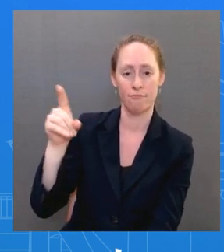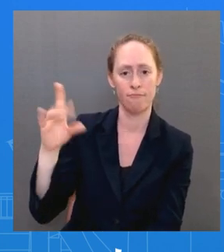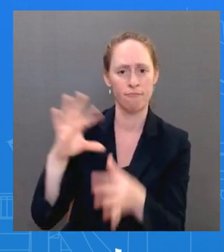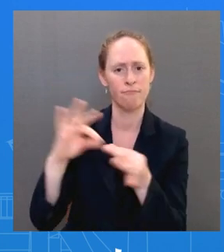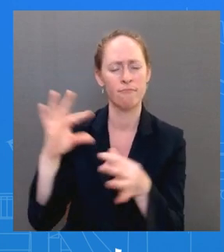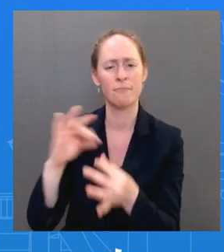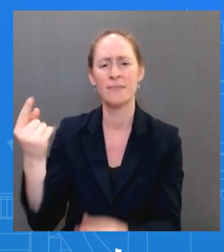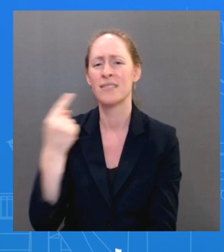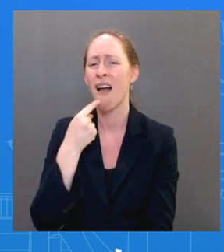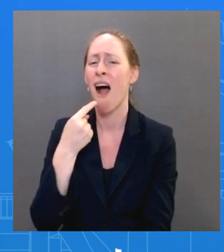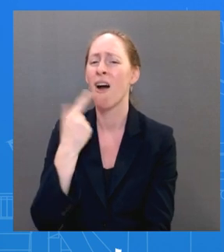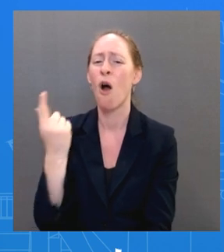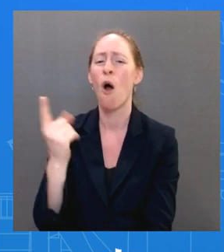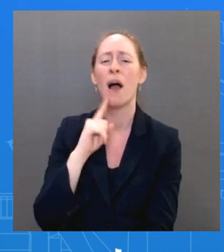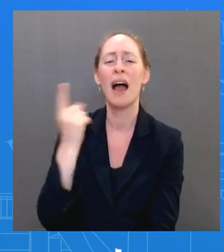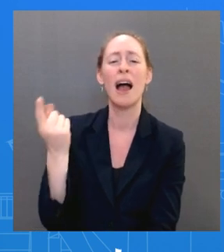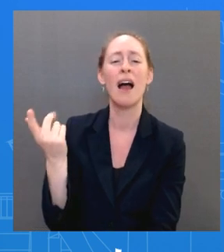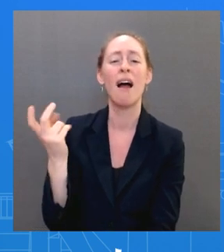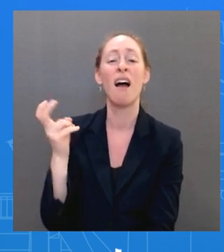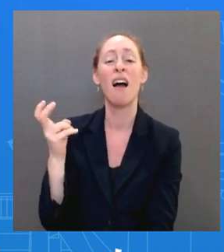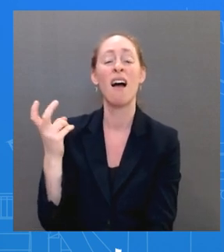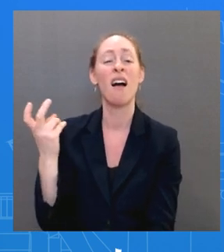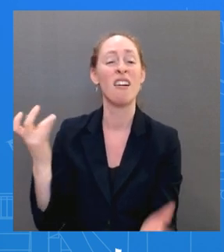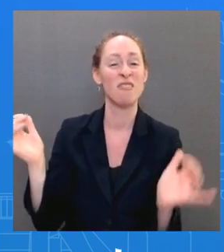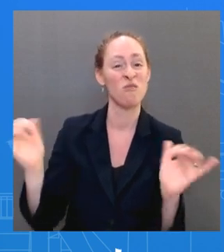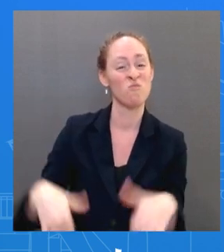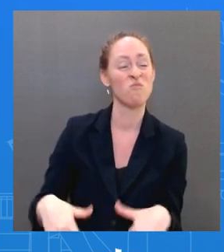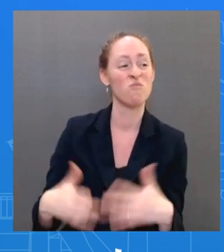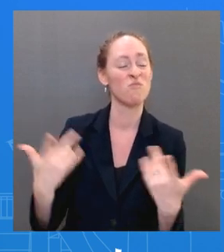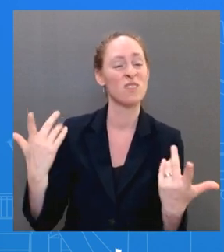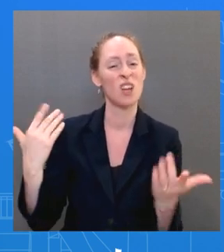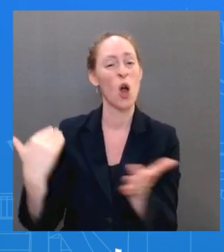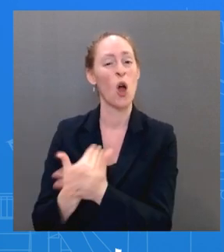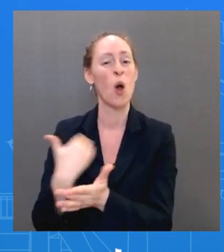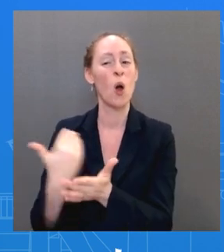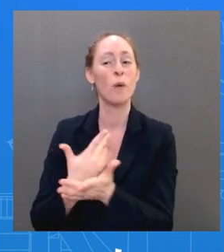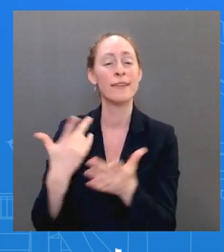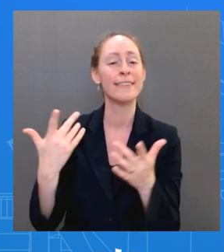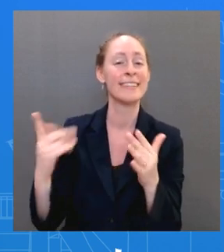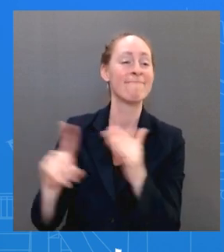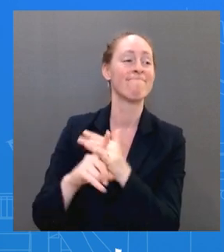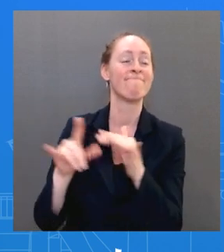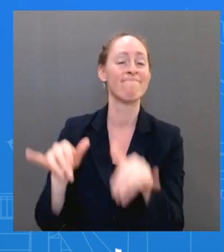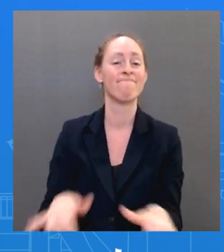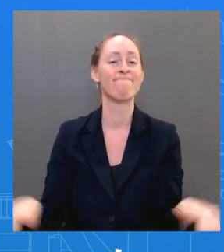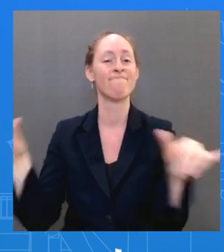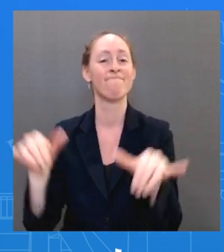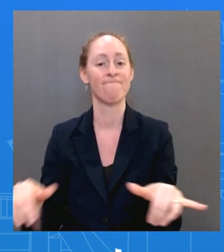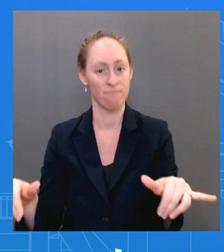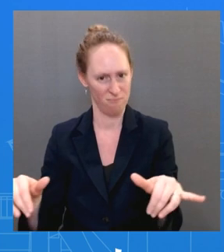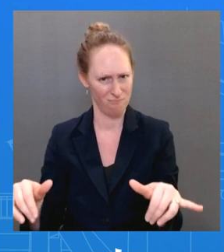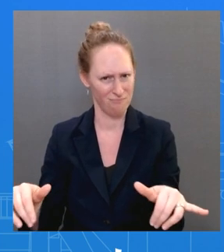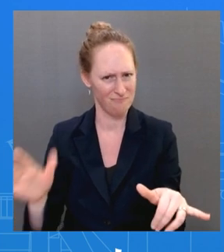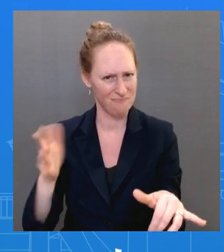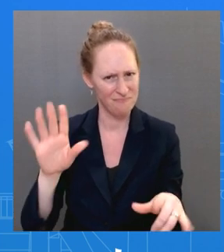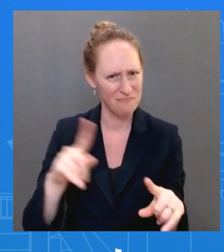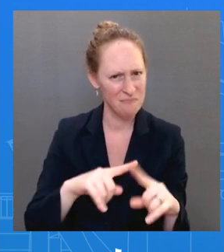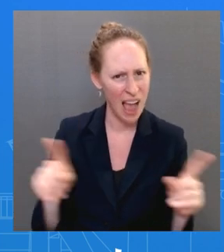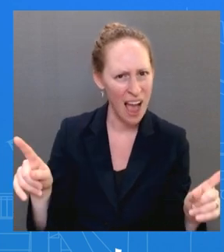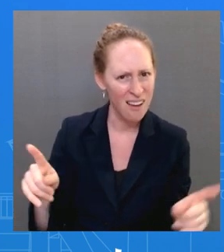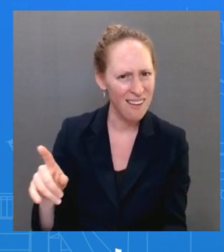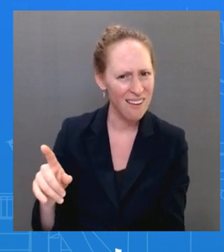currently, CDC says that 41,000 Americans are now hospitalized still and 480 deaths a day